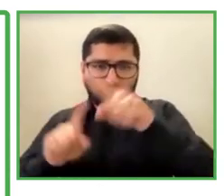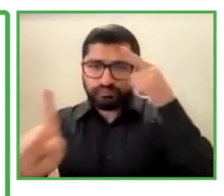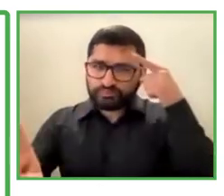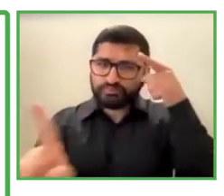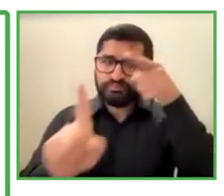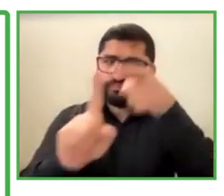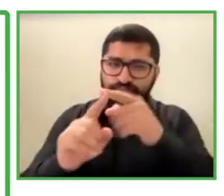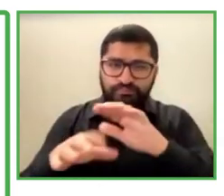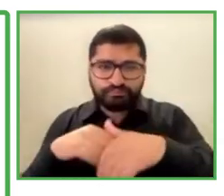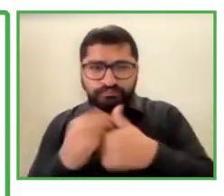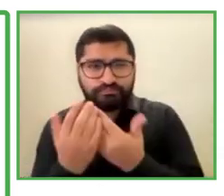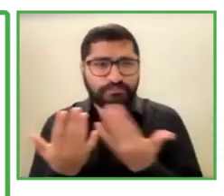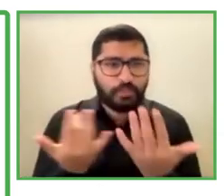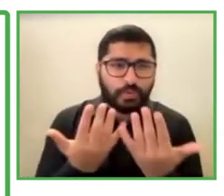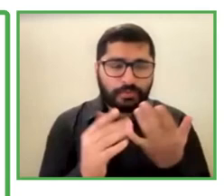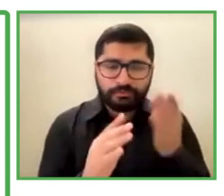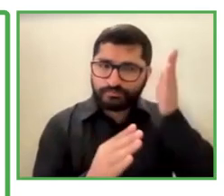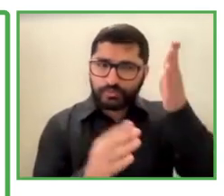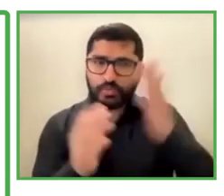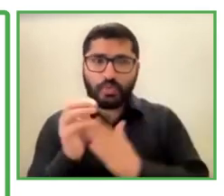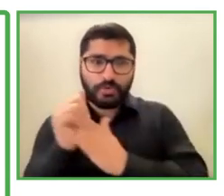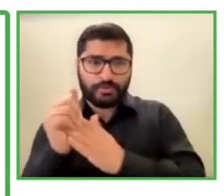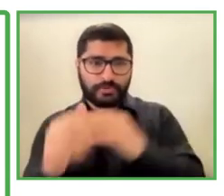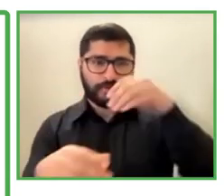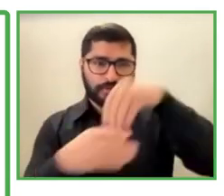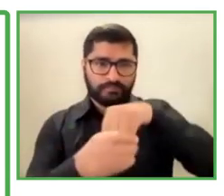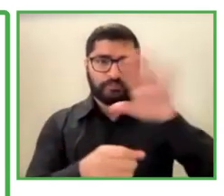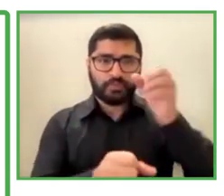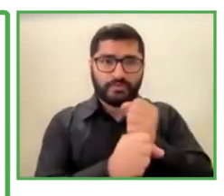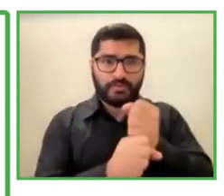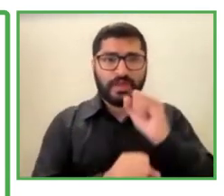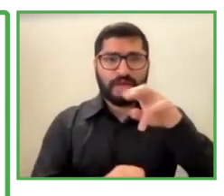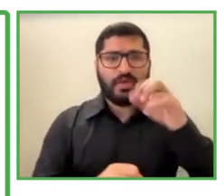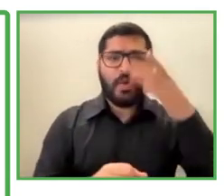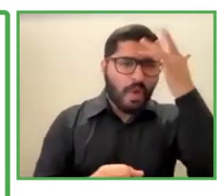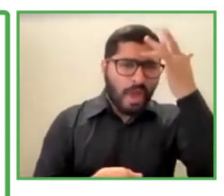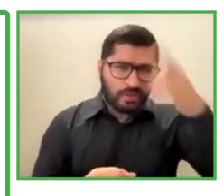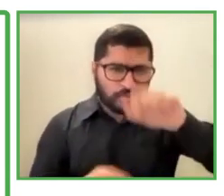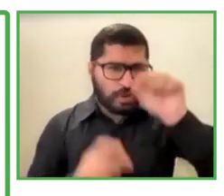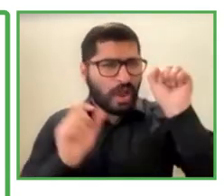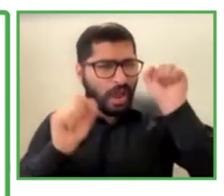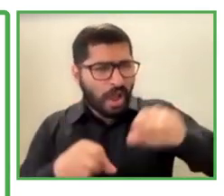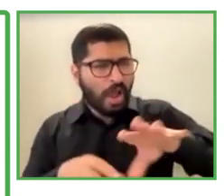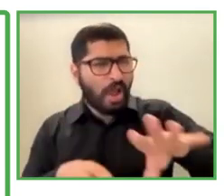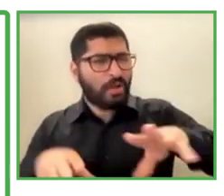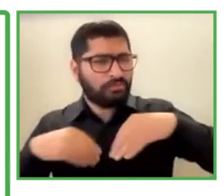INRPAC in this project, and why you accepted the invitation to be part of this project?